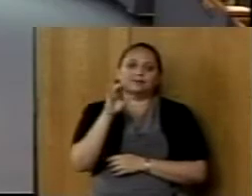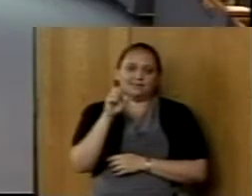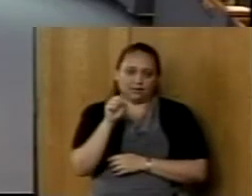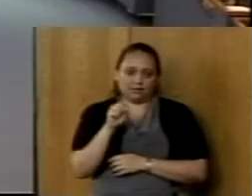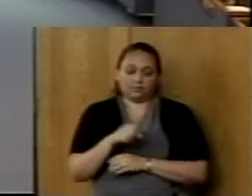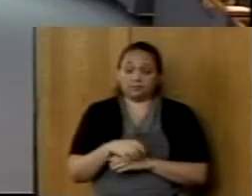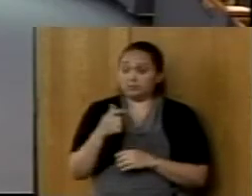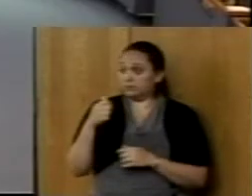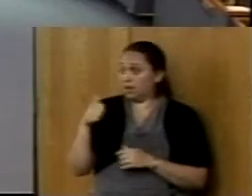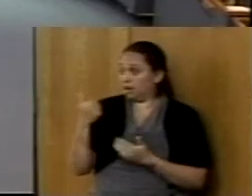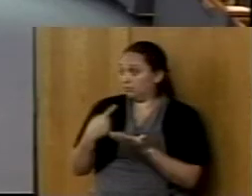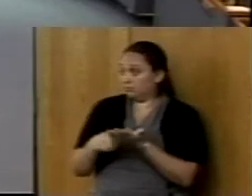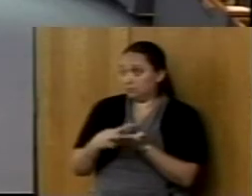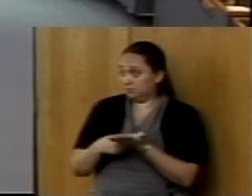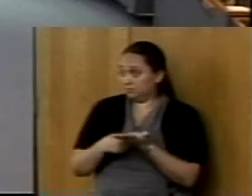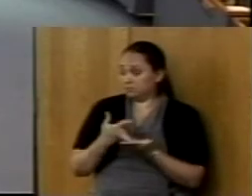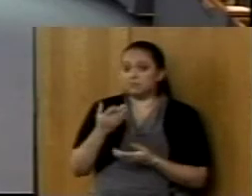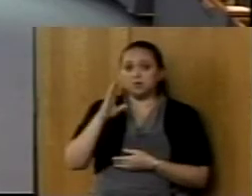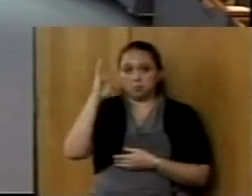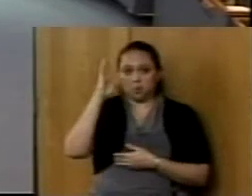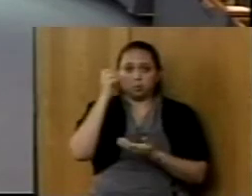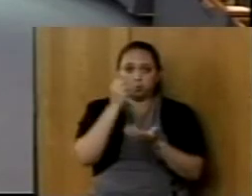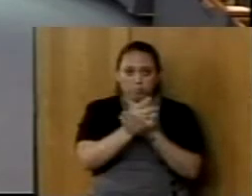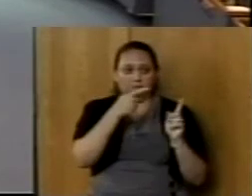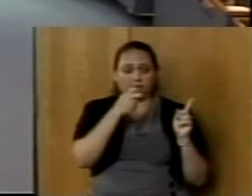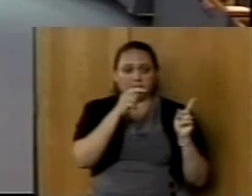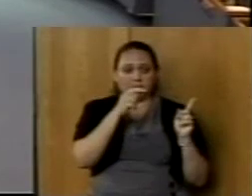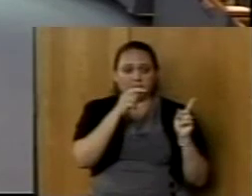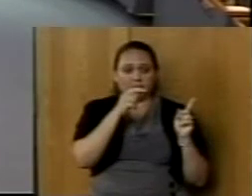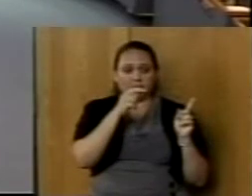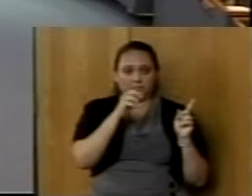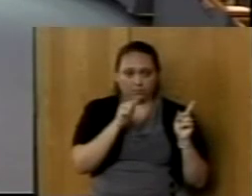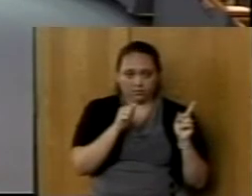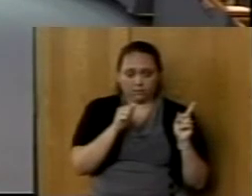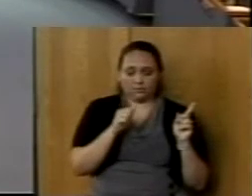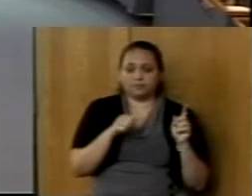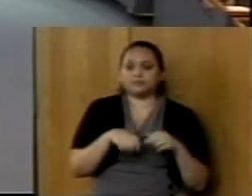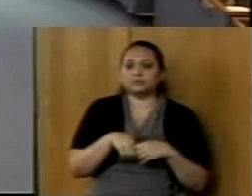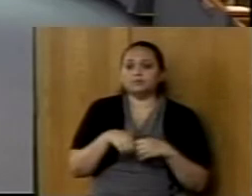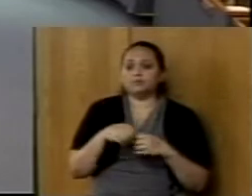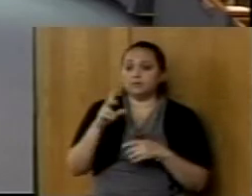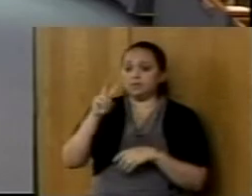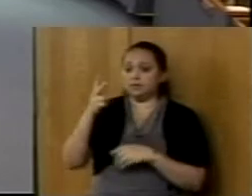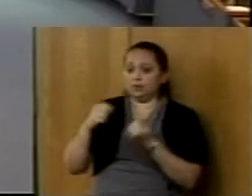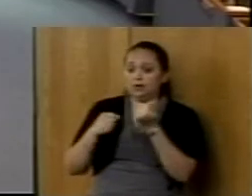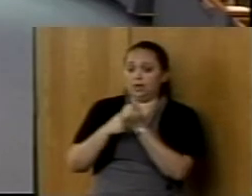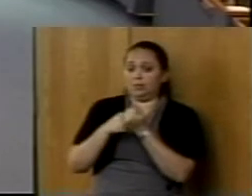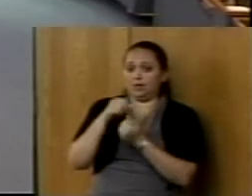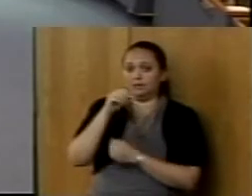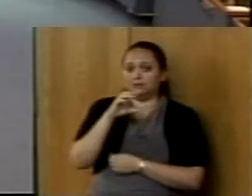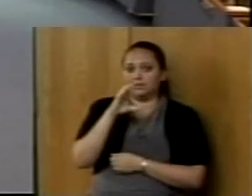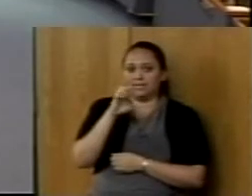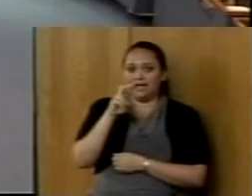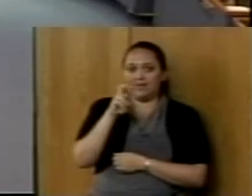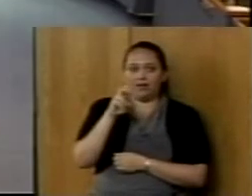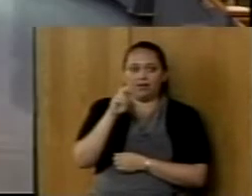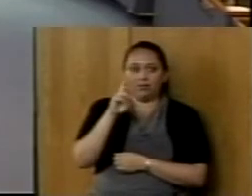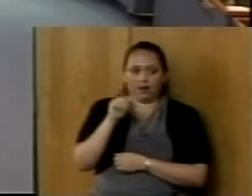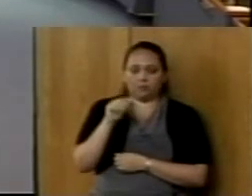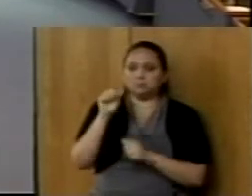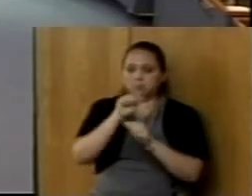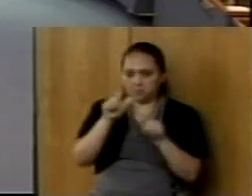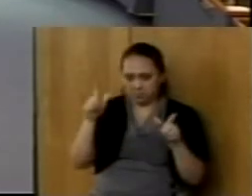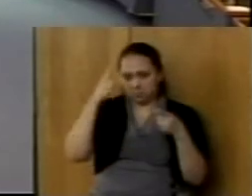Any other discussion? If not, to have a motion. Move to approve. Item 12 by Mrs. Peña, seconded by Dr. Saavedra. All in favor? Aye. Motion